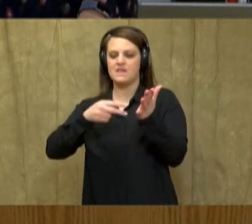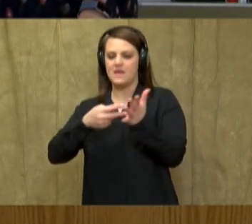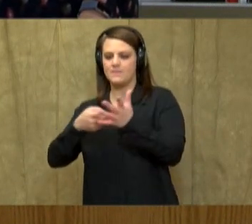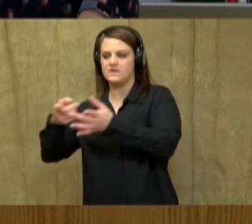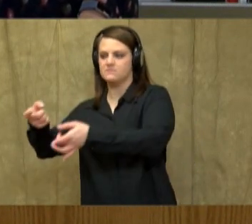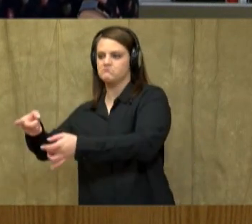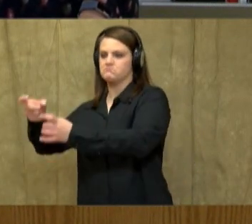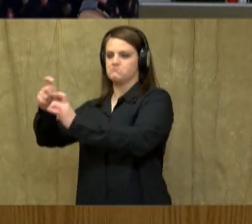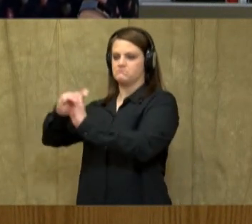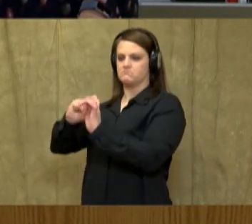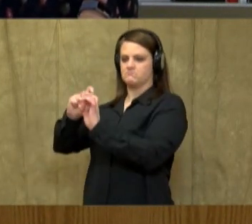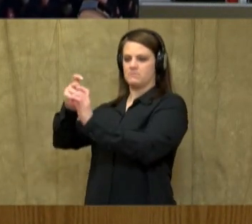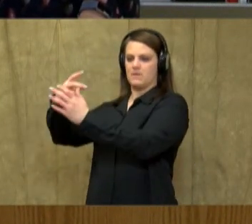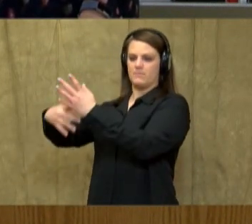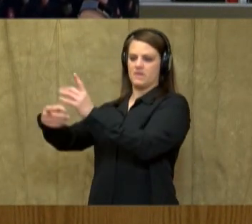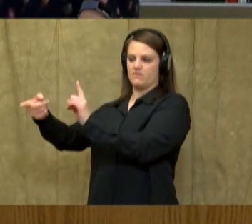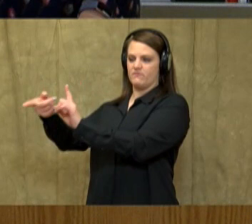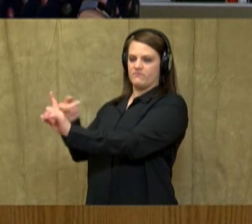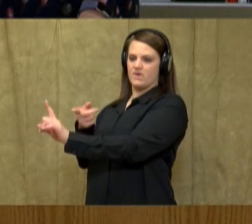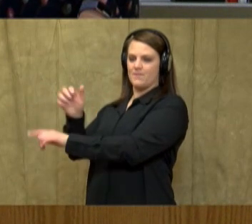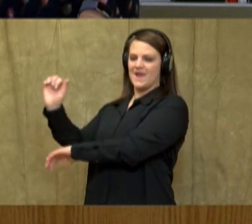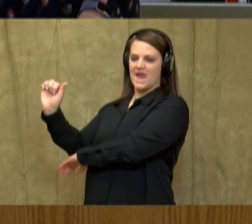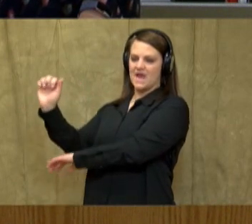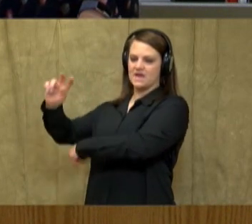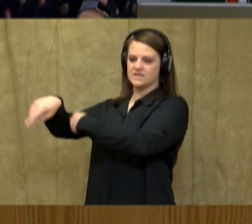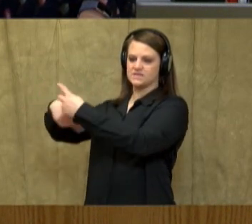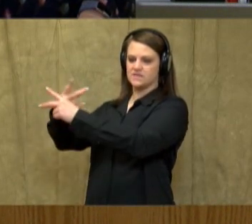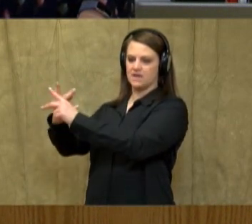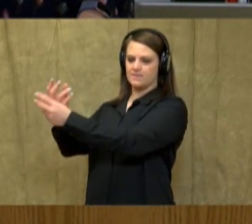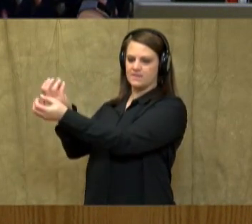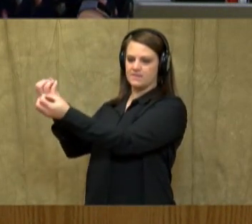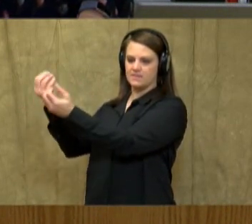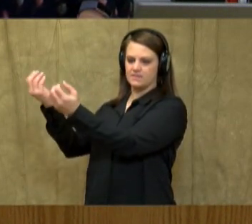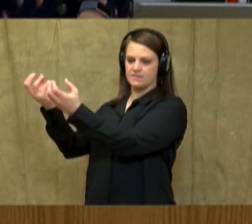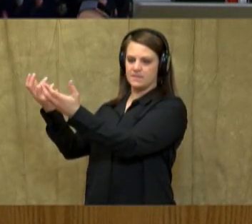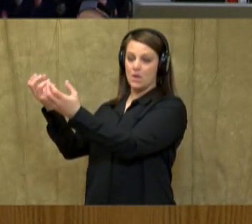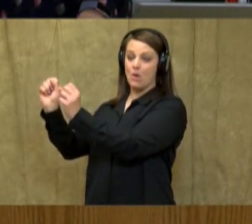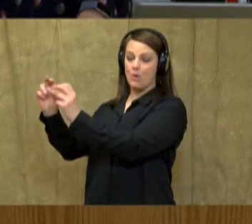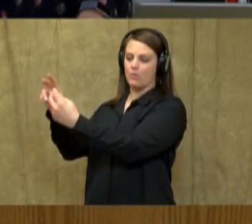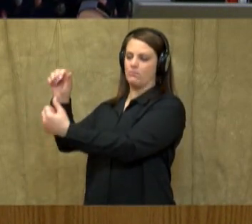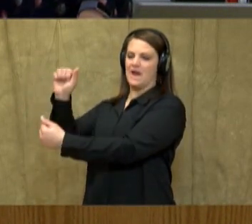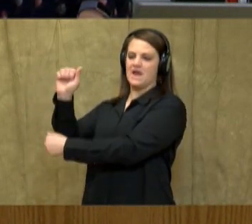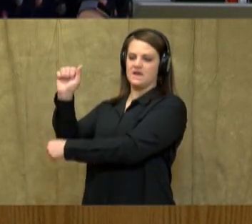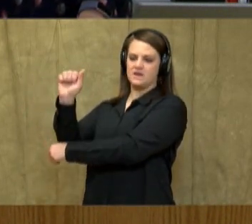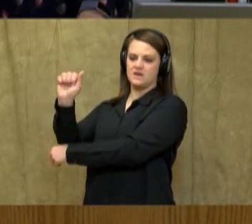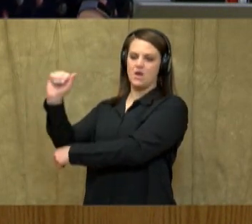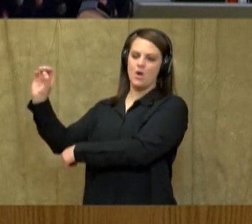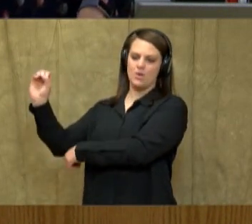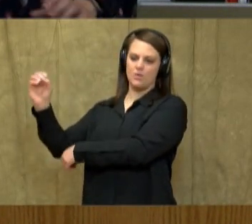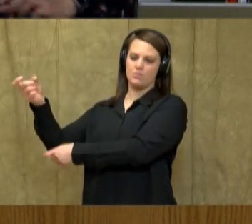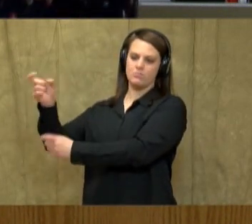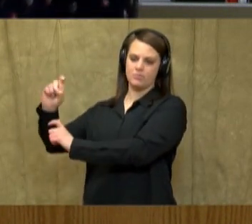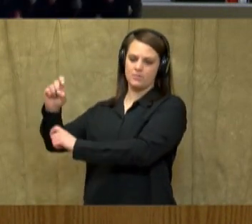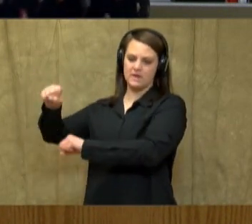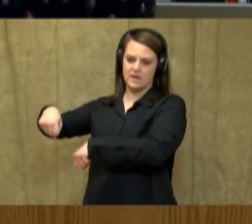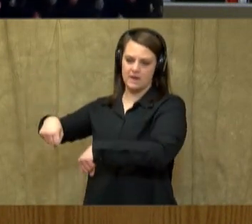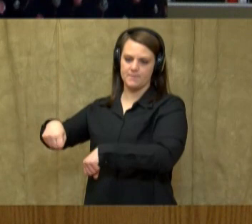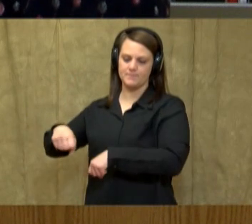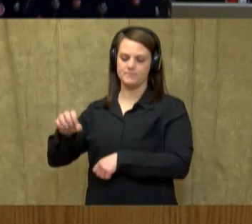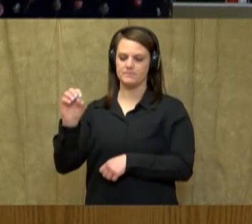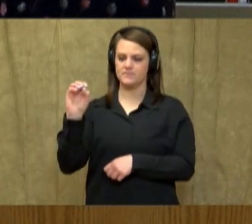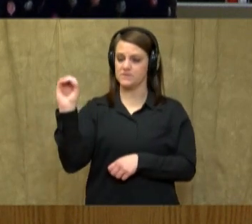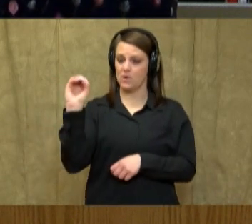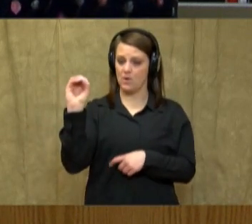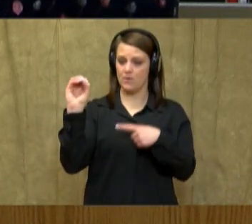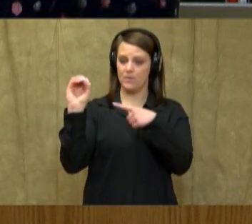from somebody with A blood type. Or you could receive blood with somebody from the O blood type. Because remember, the O